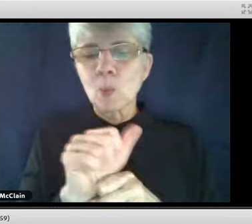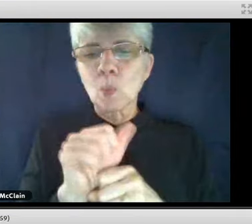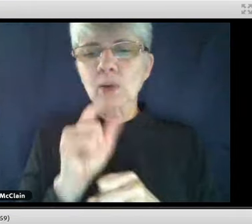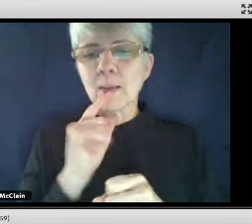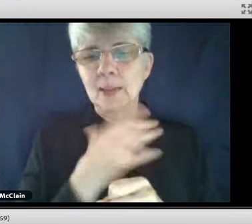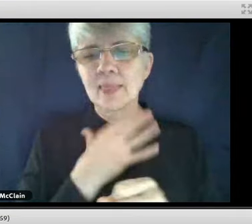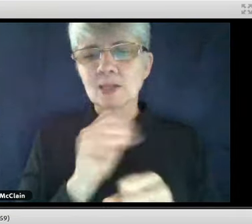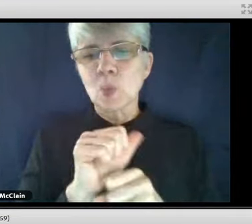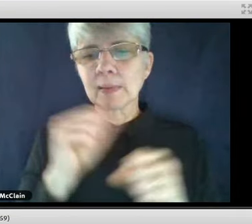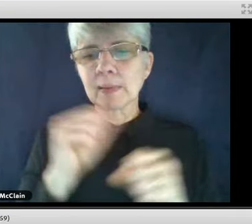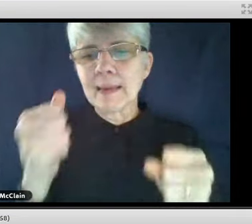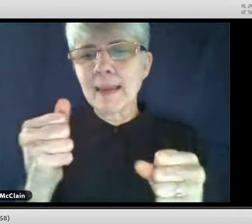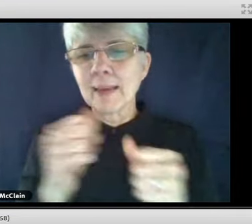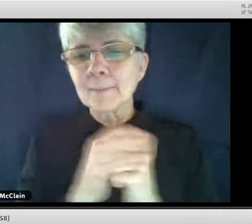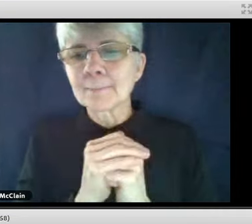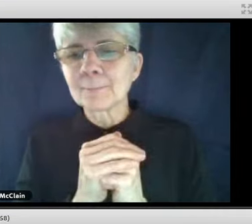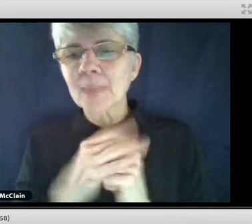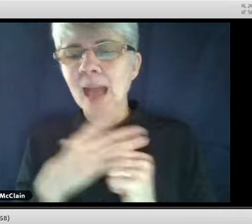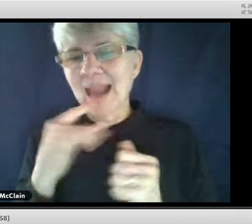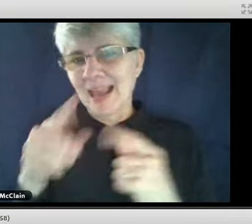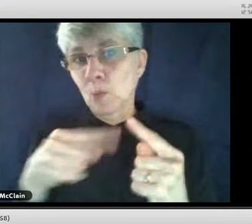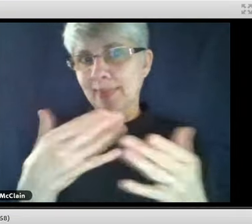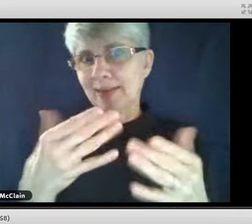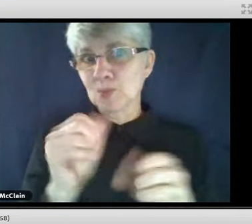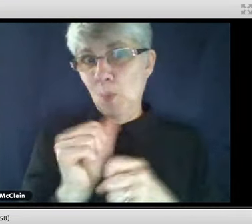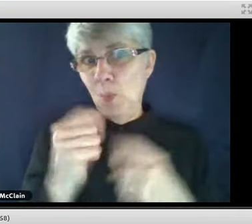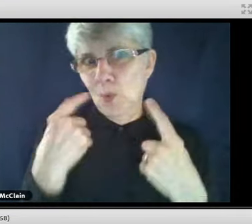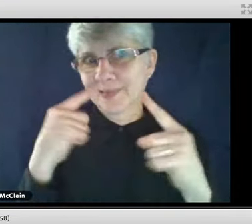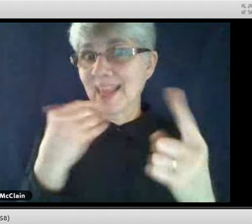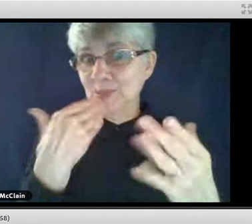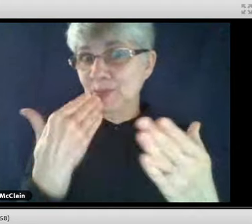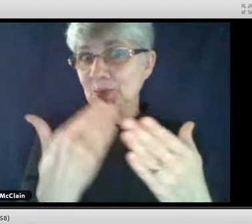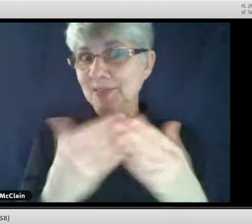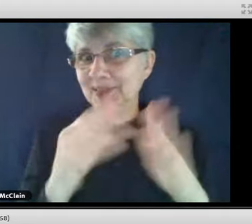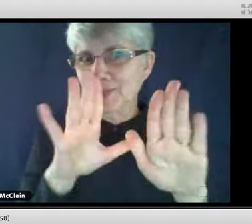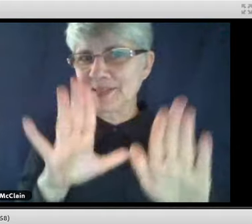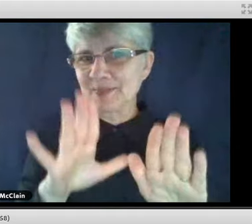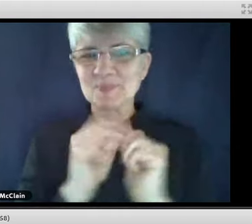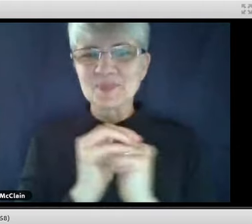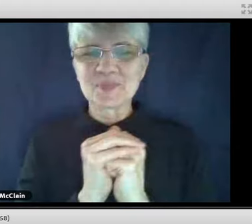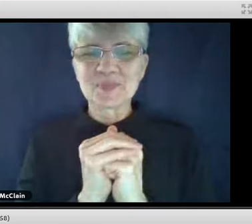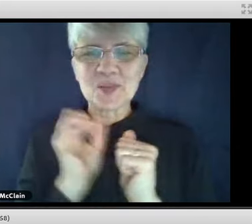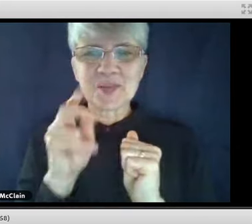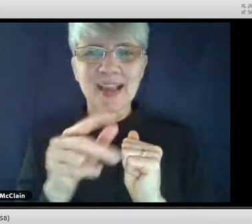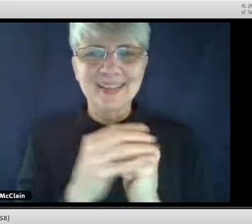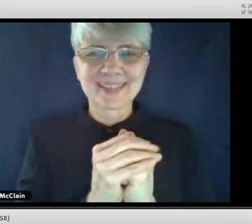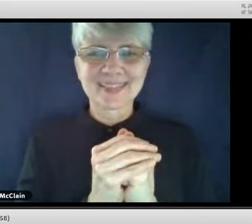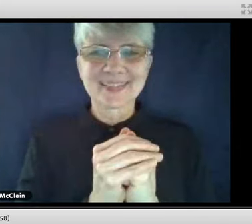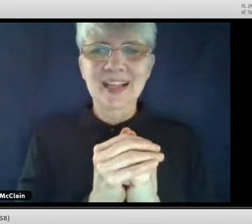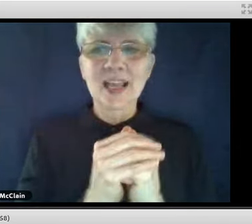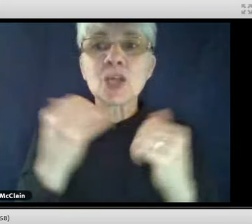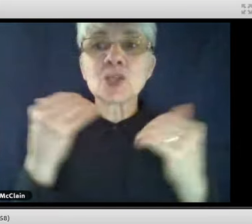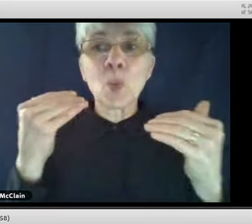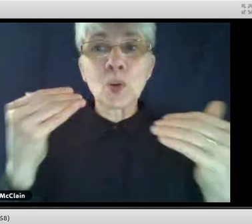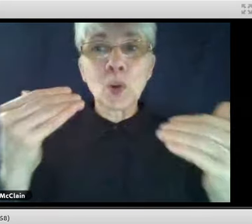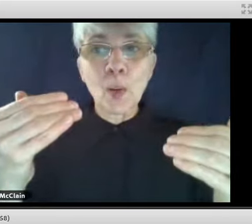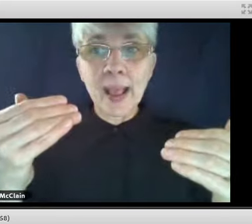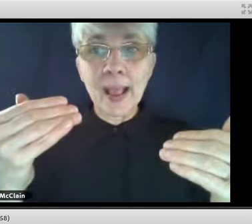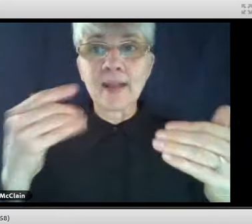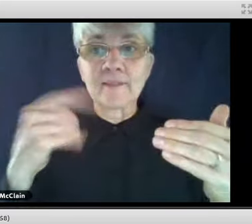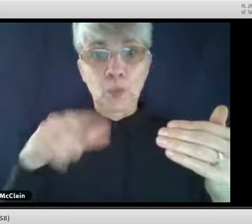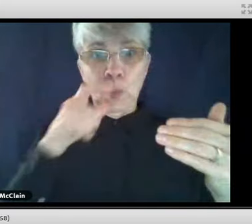working. Yay! I like it when things work. That's awesome. Okay. So we're going to go through, for those who